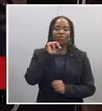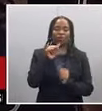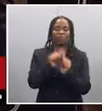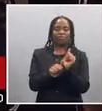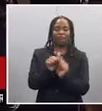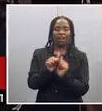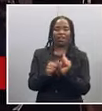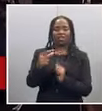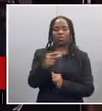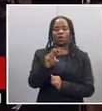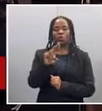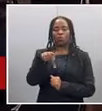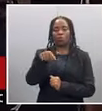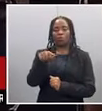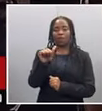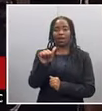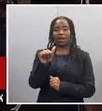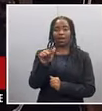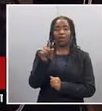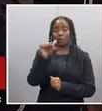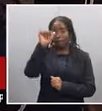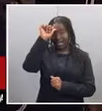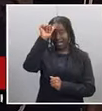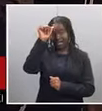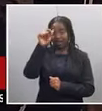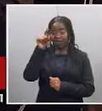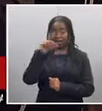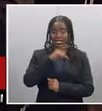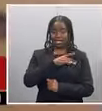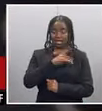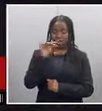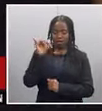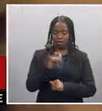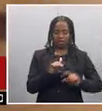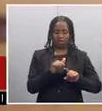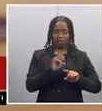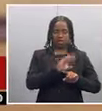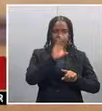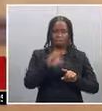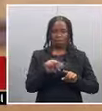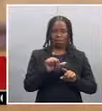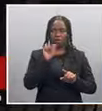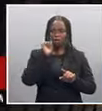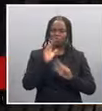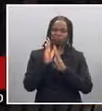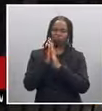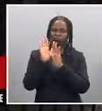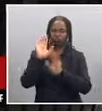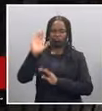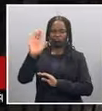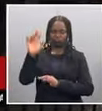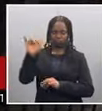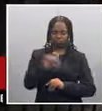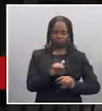who recently arrived back in South Africa from India on Saturday after attending a religious ceremony. Also